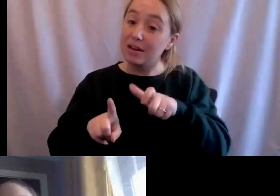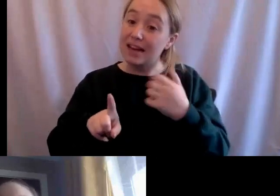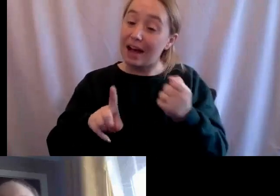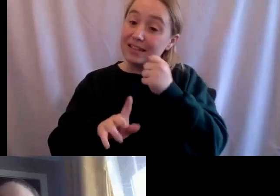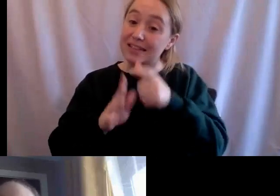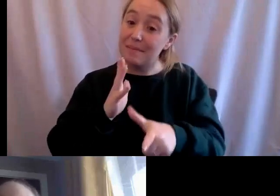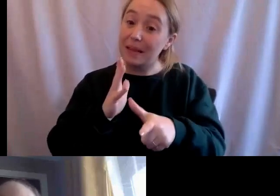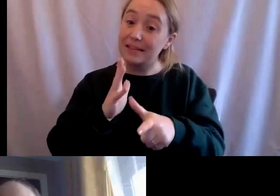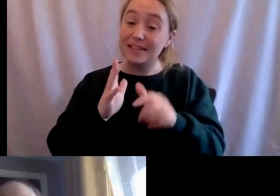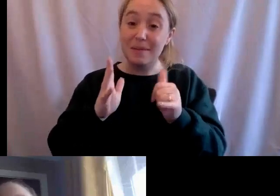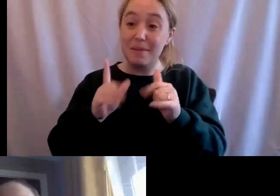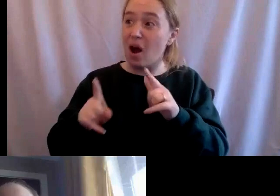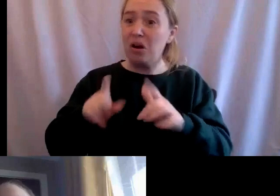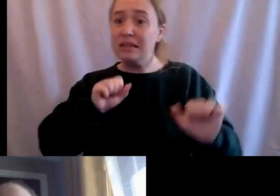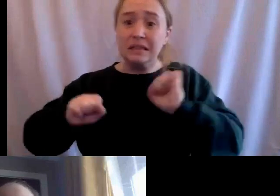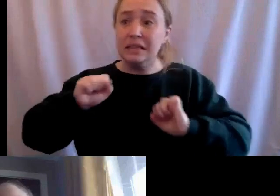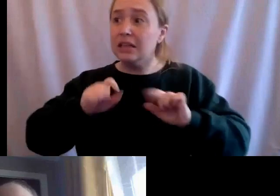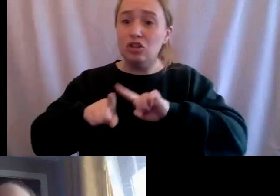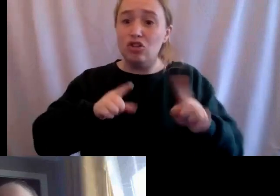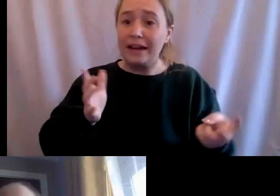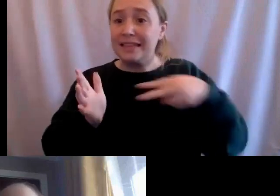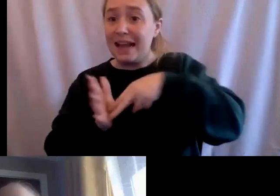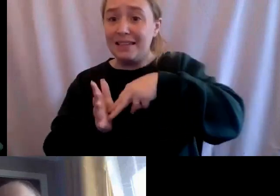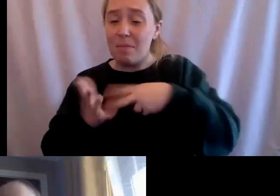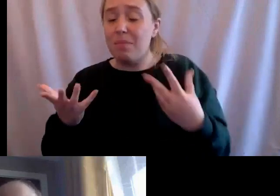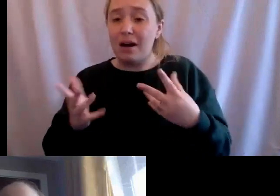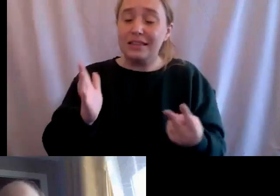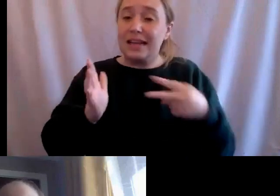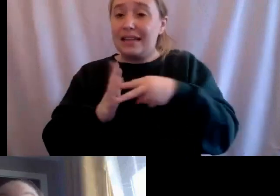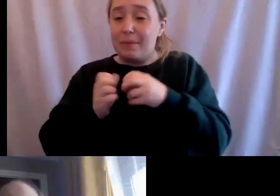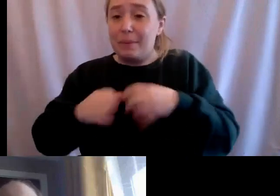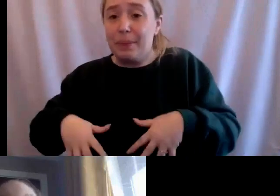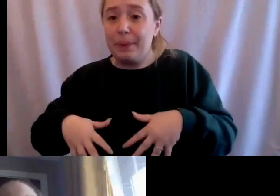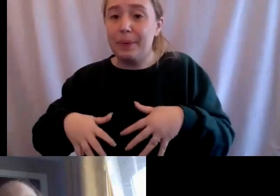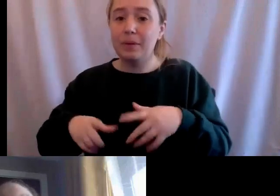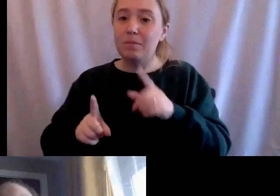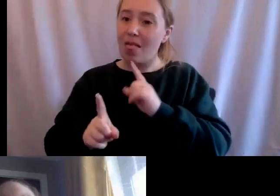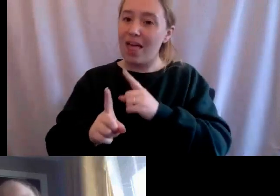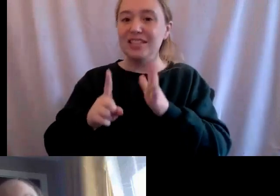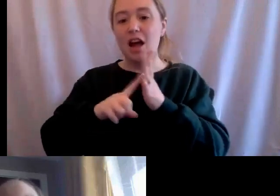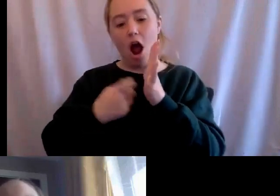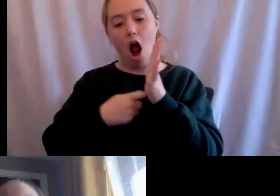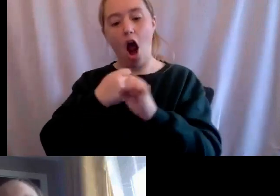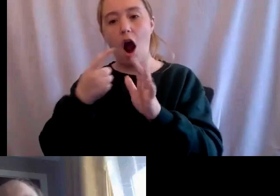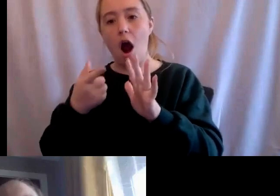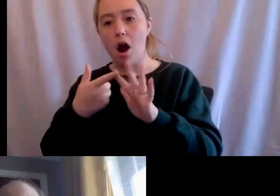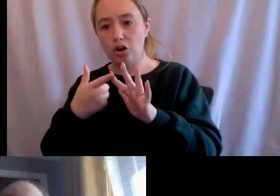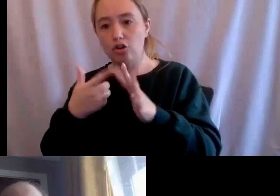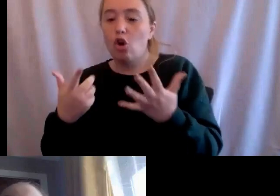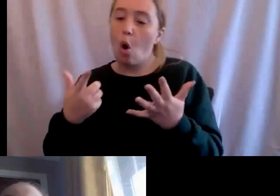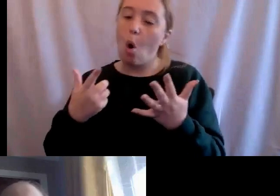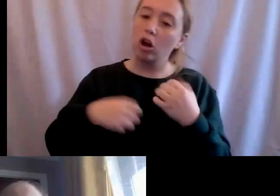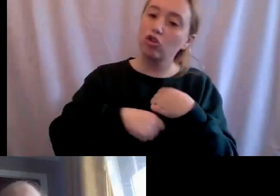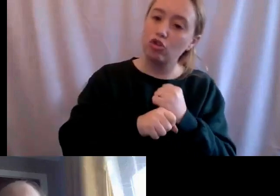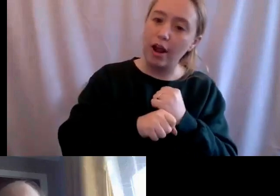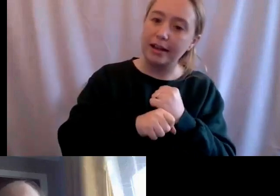an accident during that, but that's usually more like stress incontinence or urge incontinence, rather than for patients